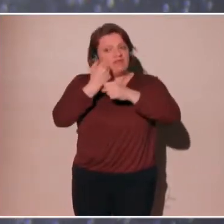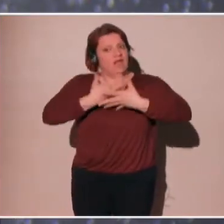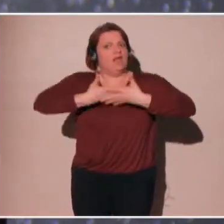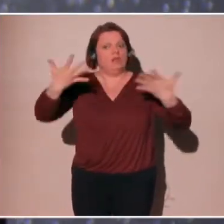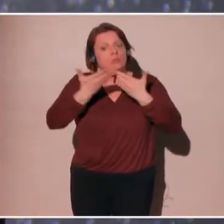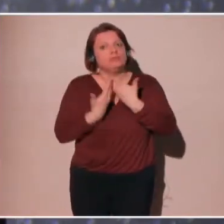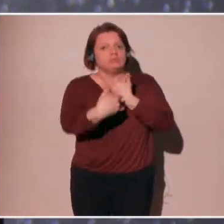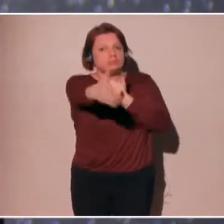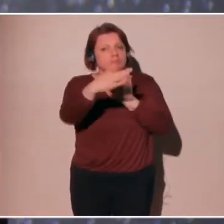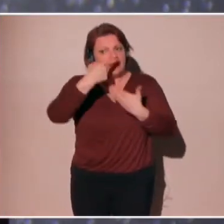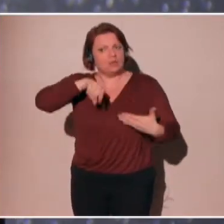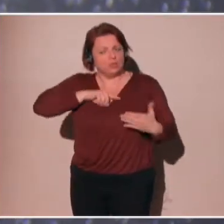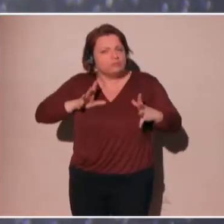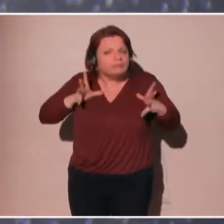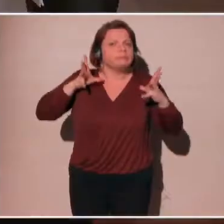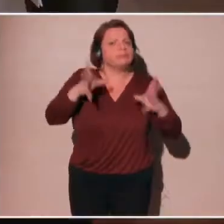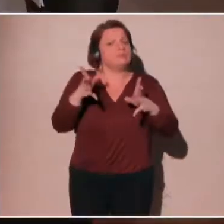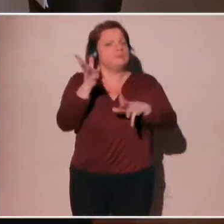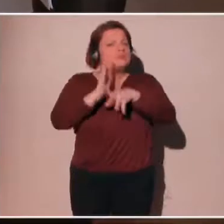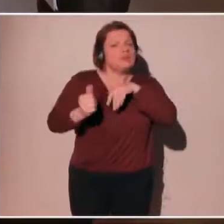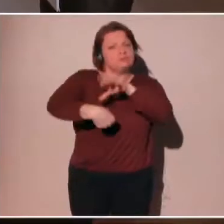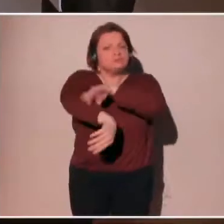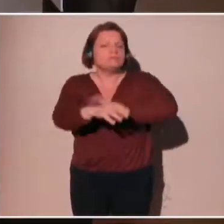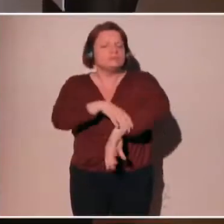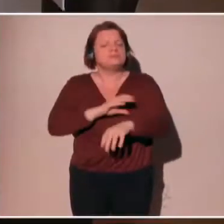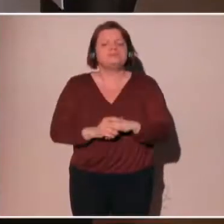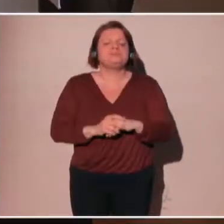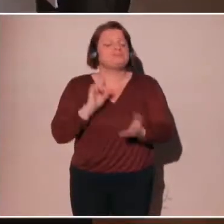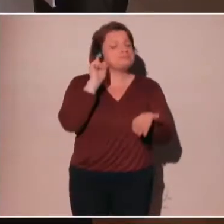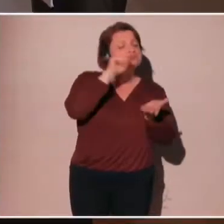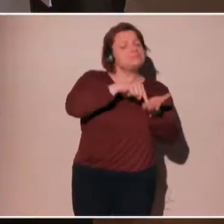too? This is a huge project, but we're really determined.